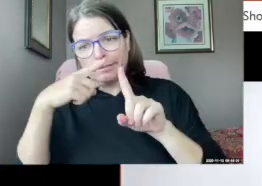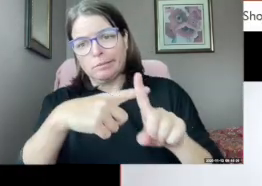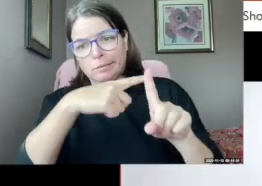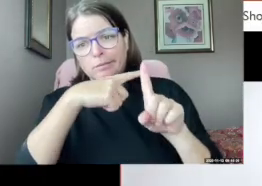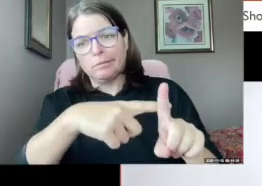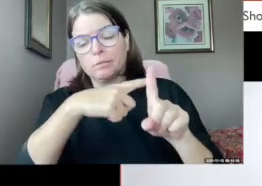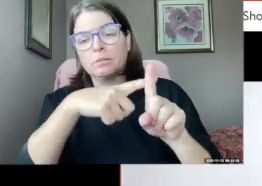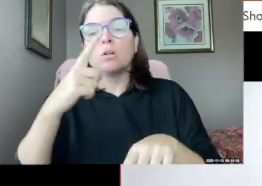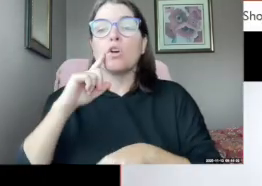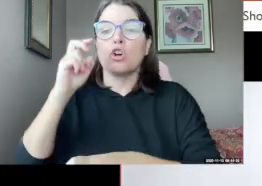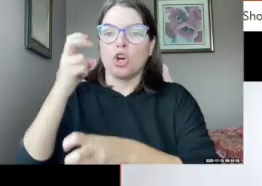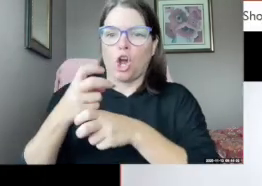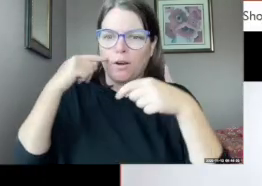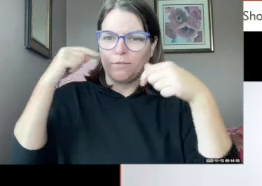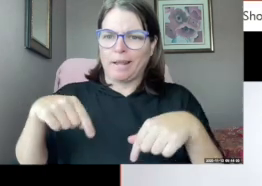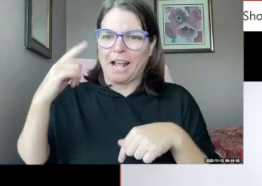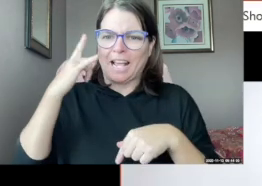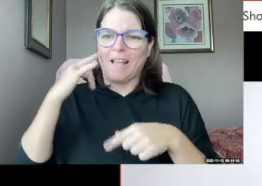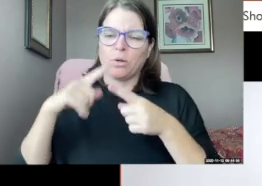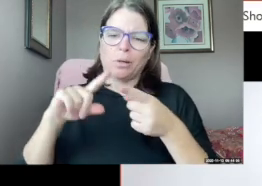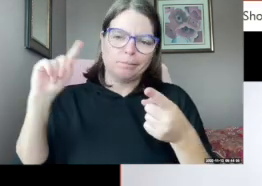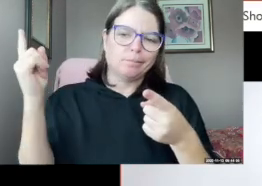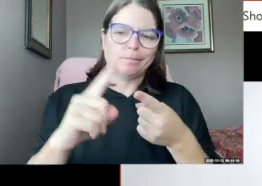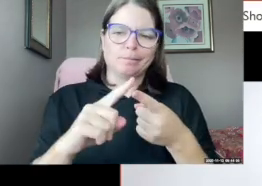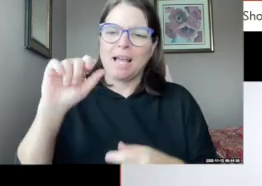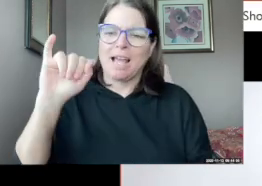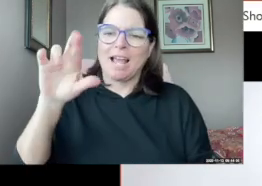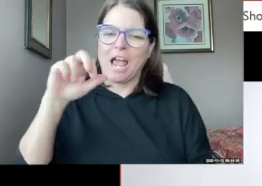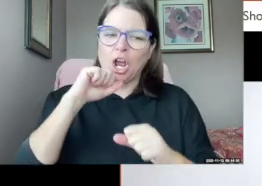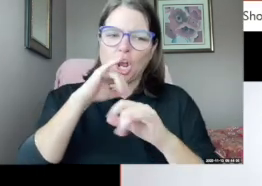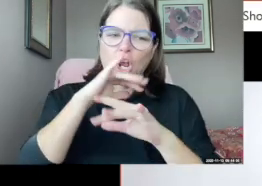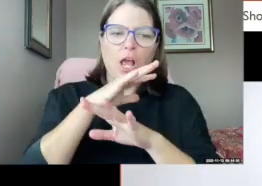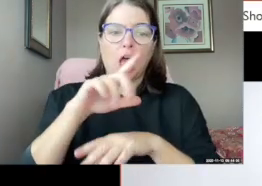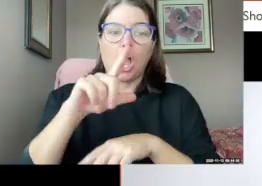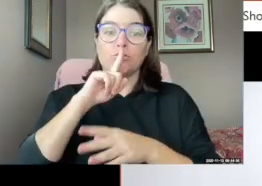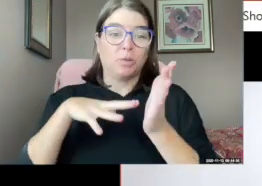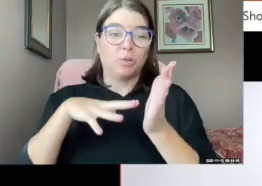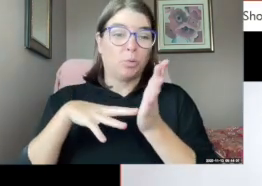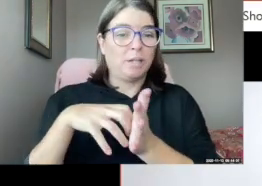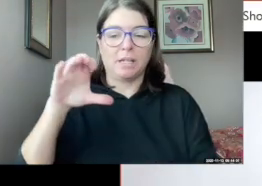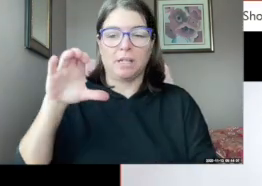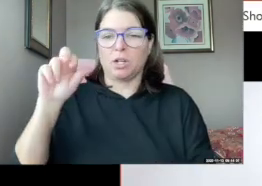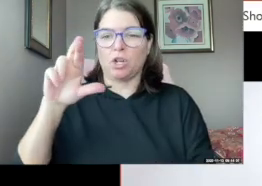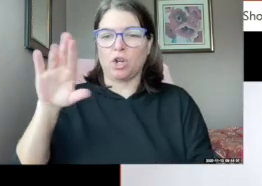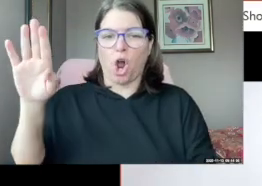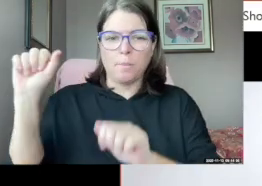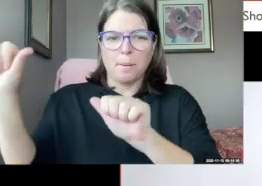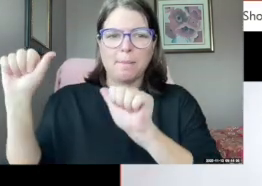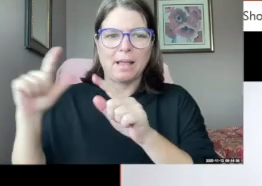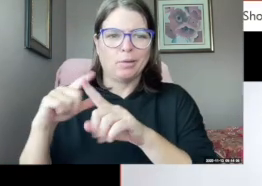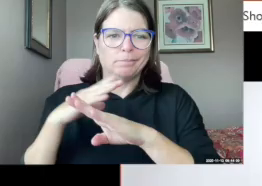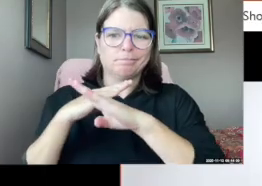California to reduce air pollution. These actions have weakened CARB's regulatory authority to protect people's